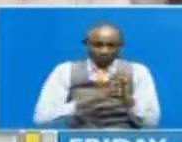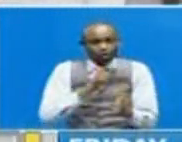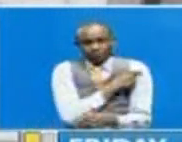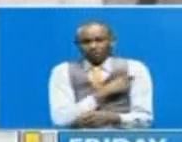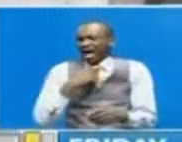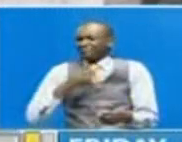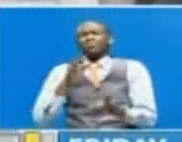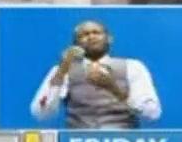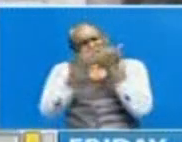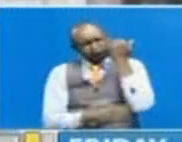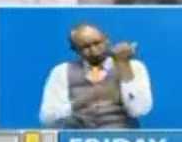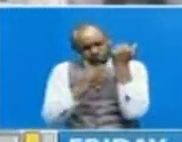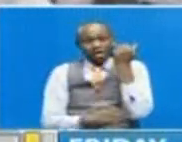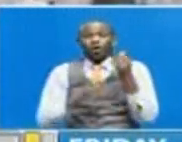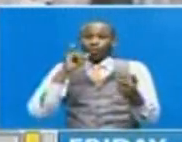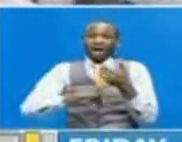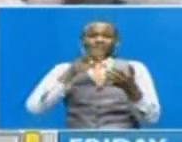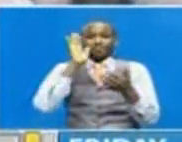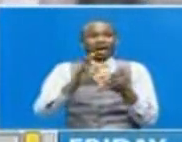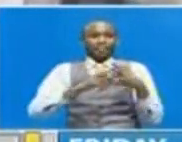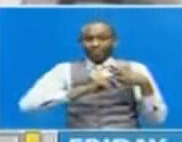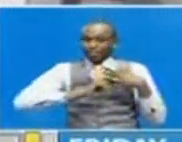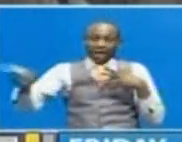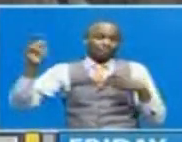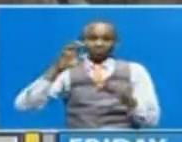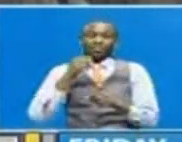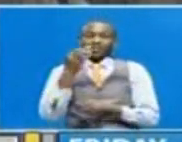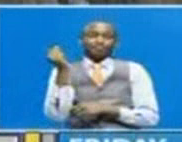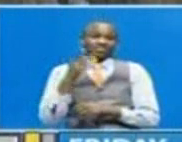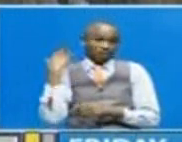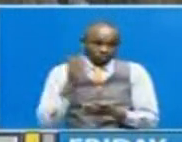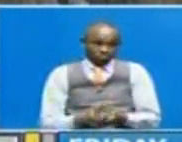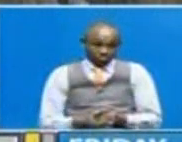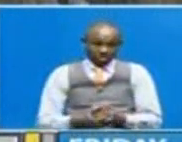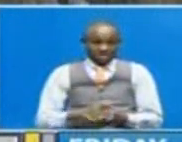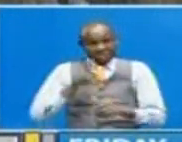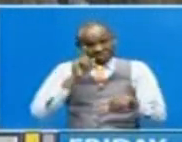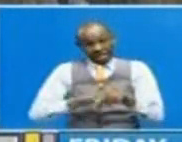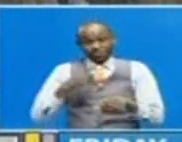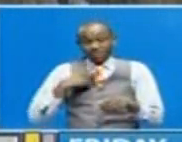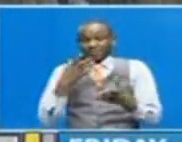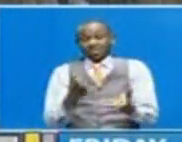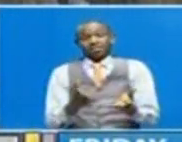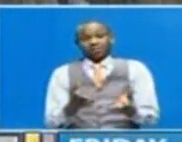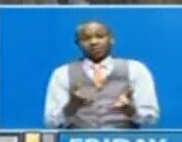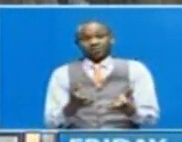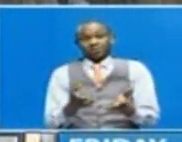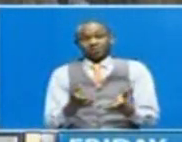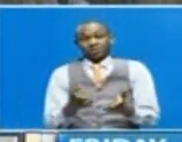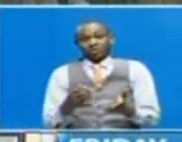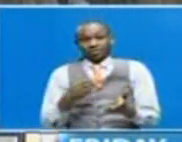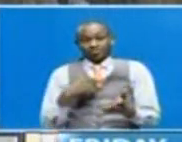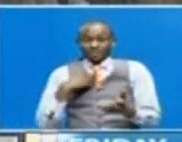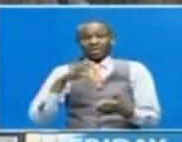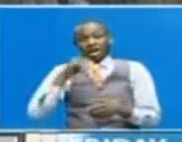name. He claims that his wife left about 3 months ago. Sasa kinyata kuenda, ndio nilipata